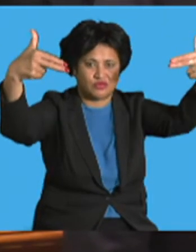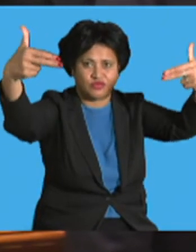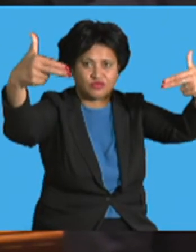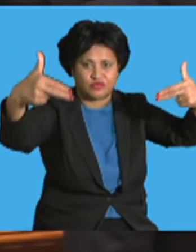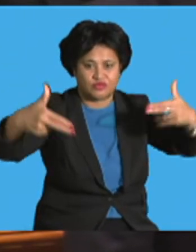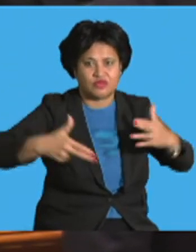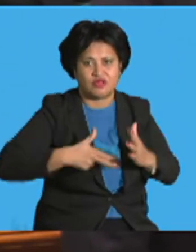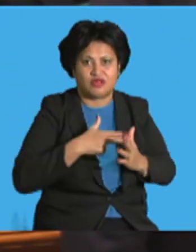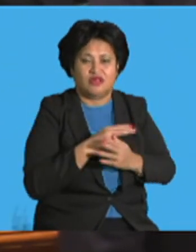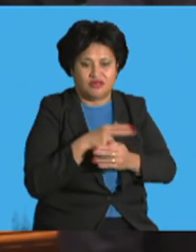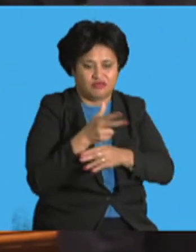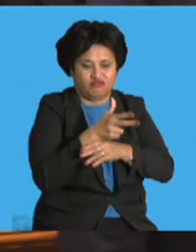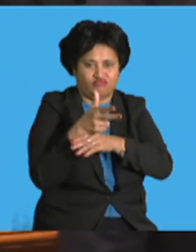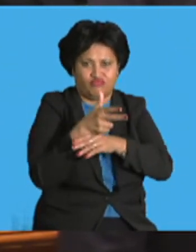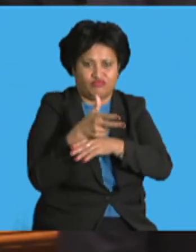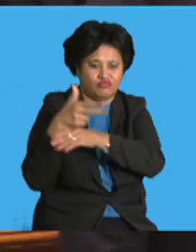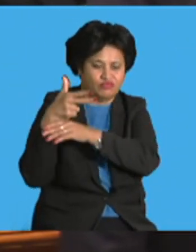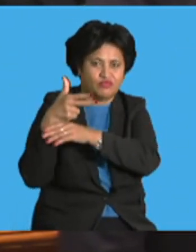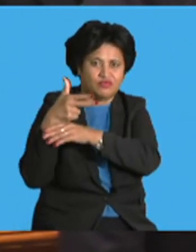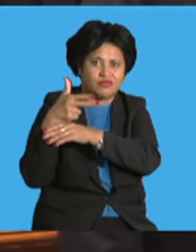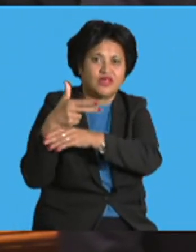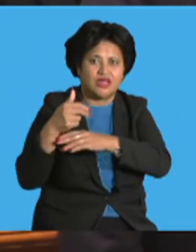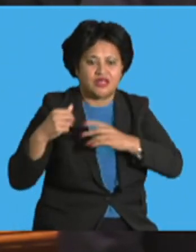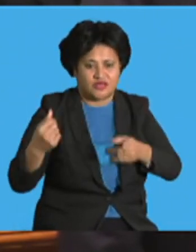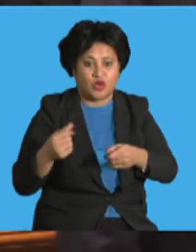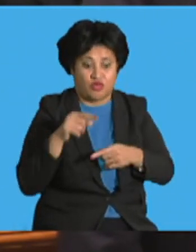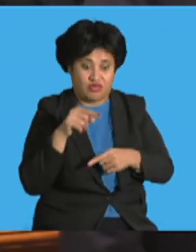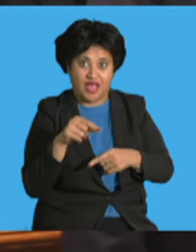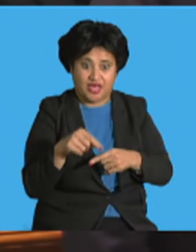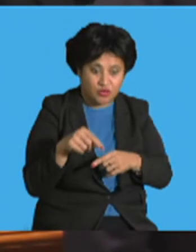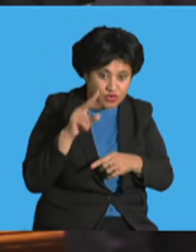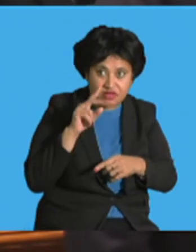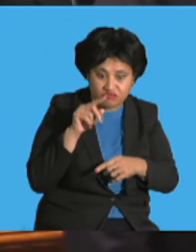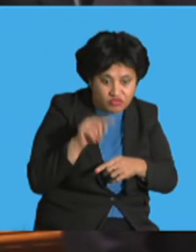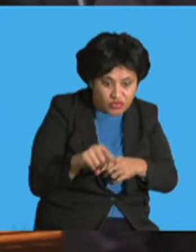Suva already, and this led to the arrest of